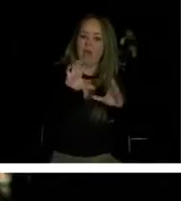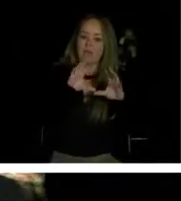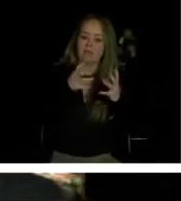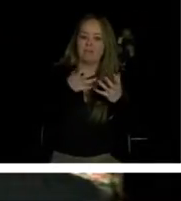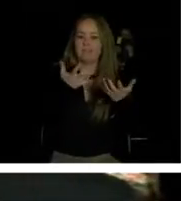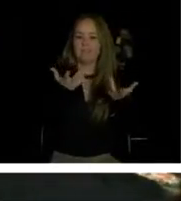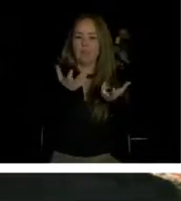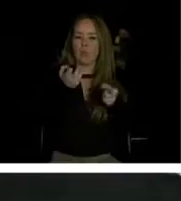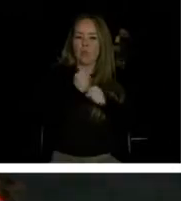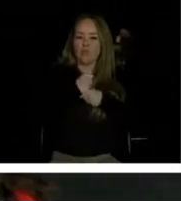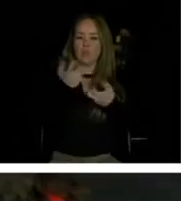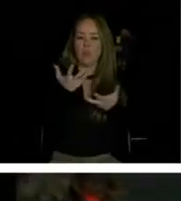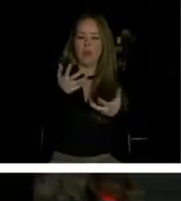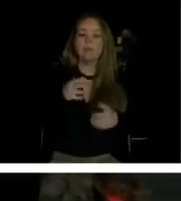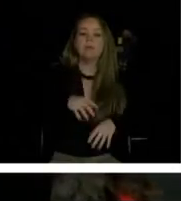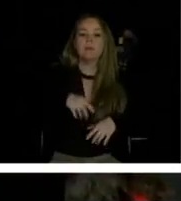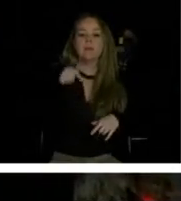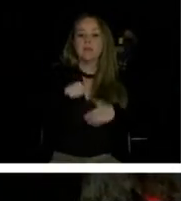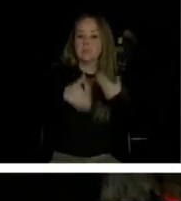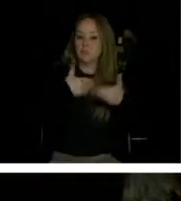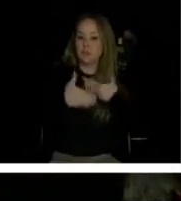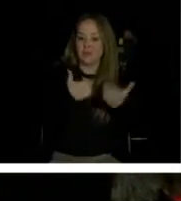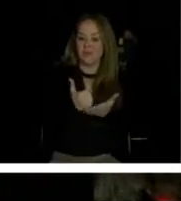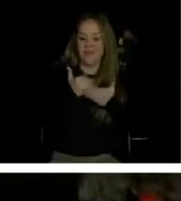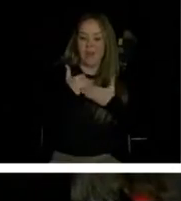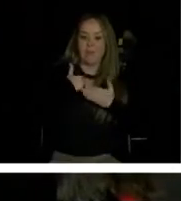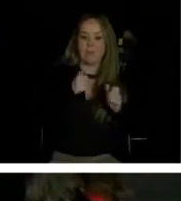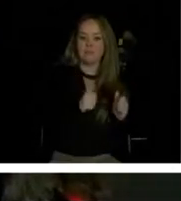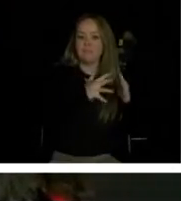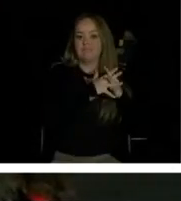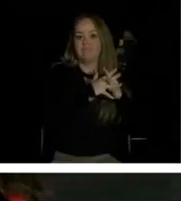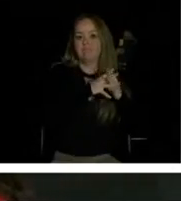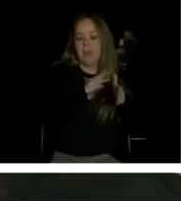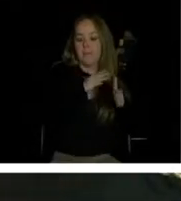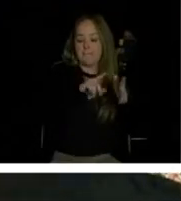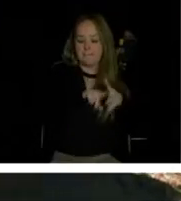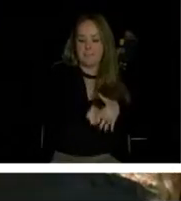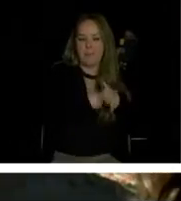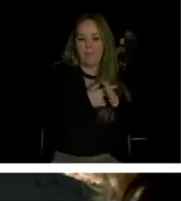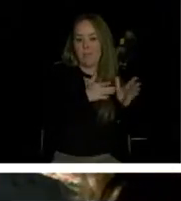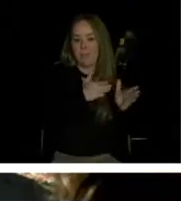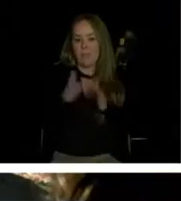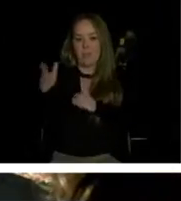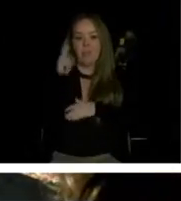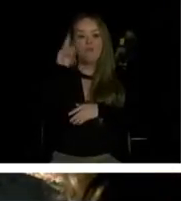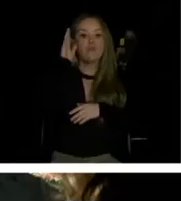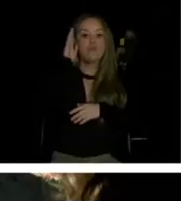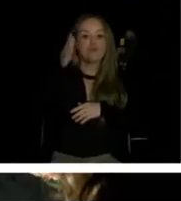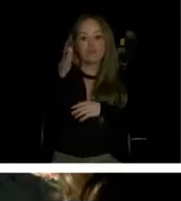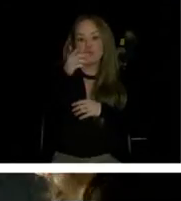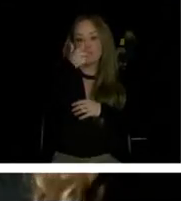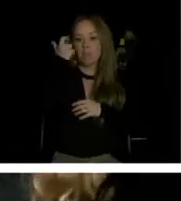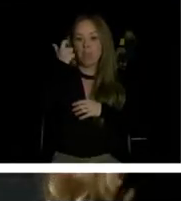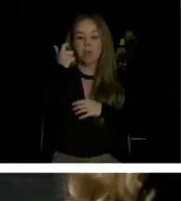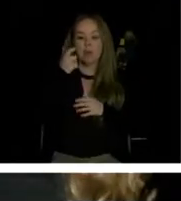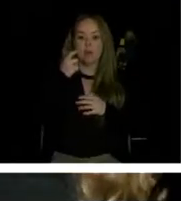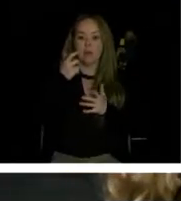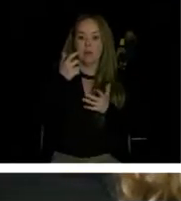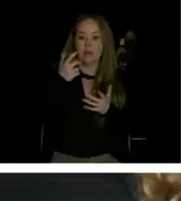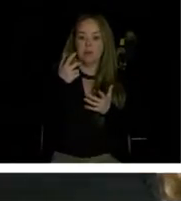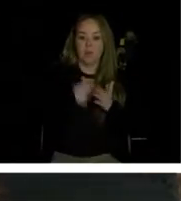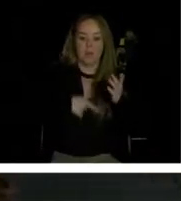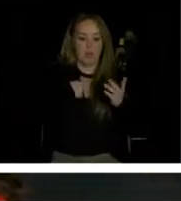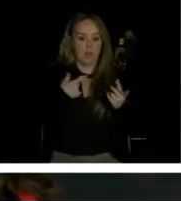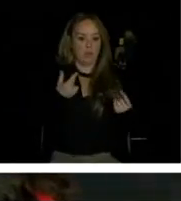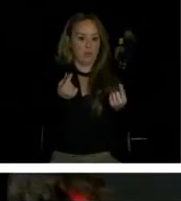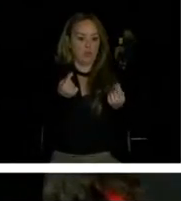create? So this process really helps us launch and begin to plan for the future, because what we'll do